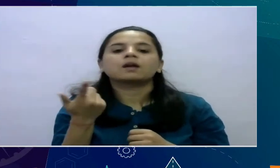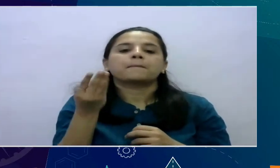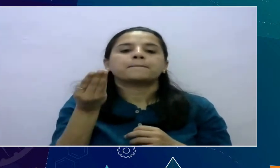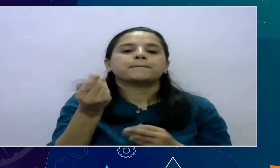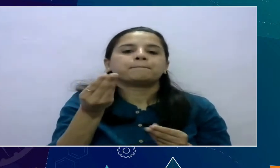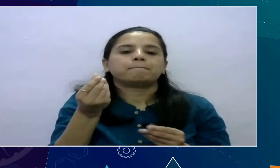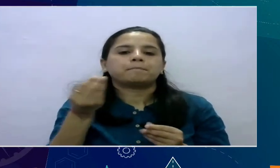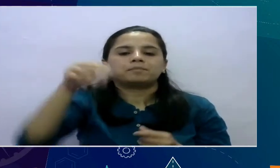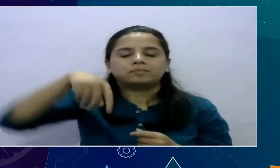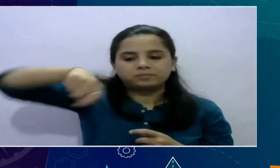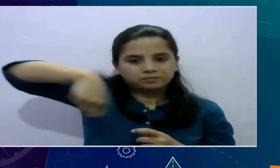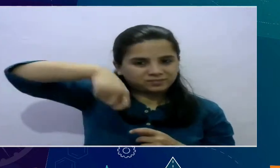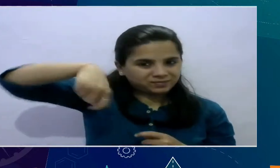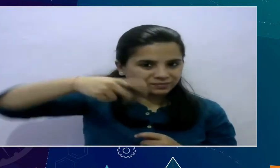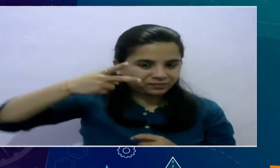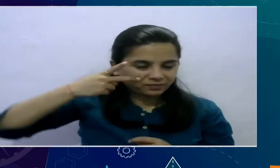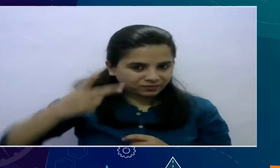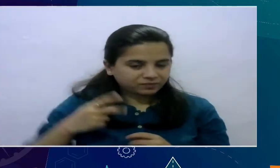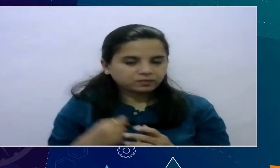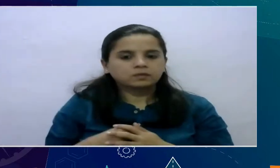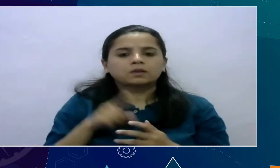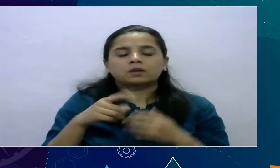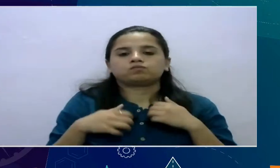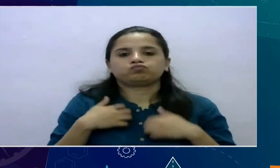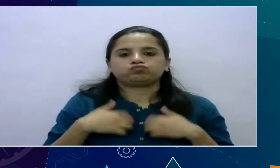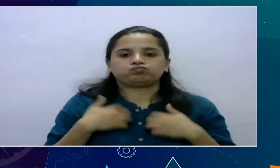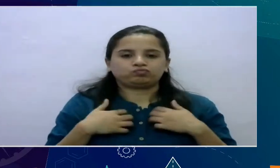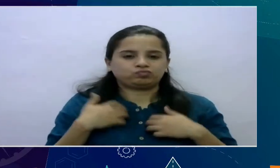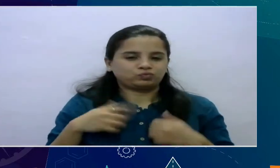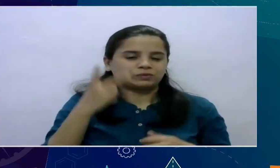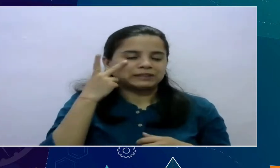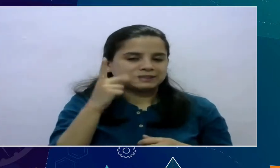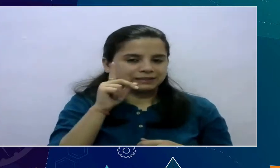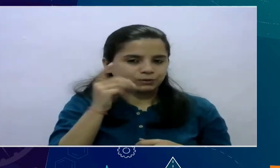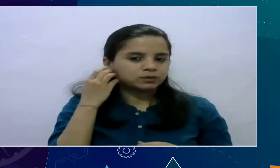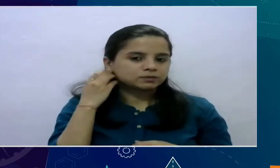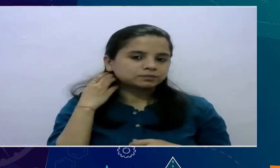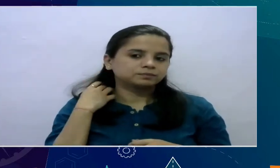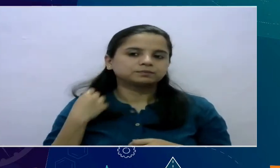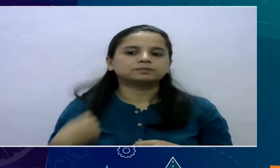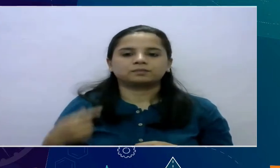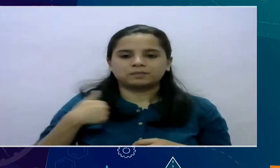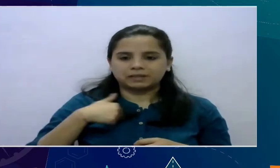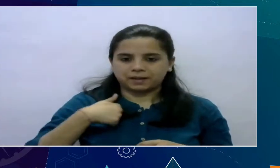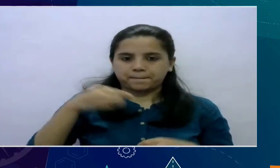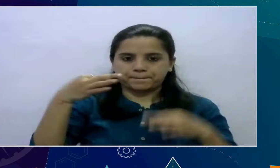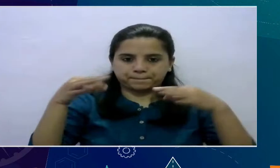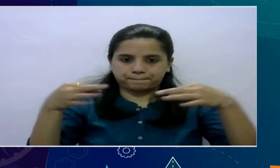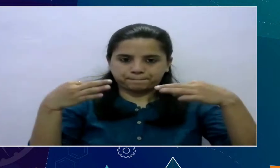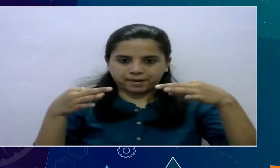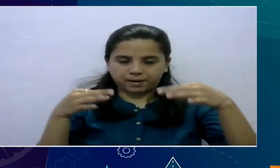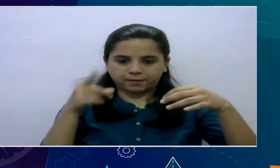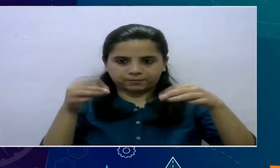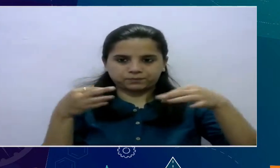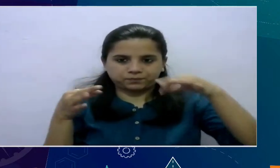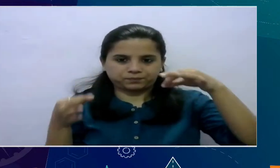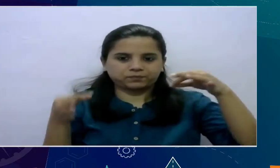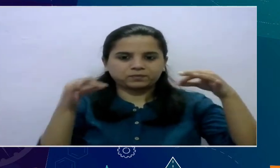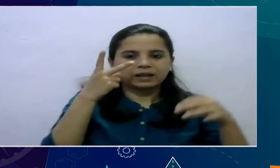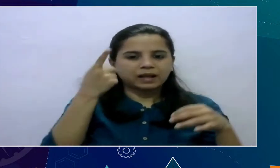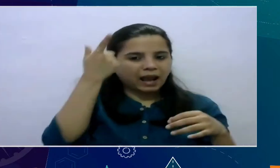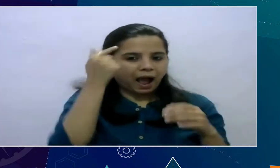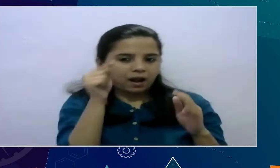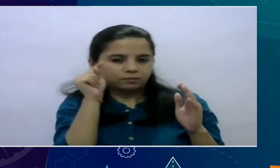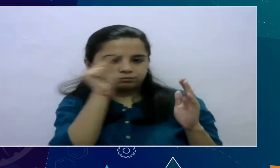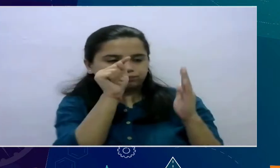water. Now there comes the interesting part of it. I have taken a piece of paper and made a black dot on